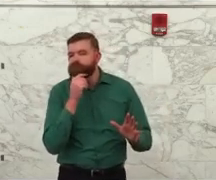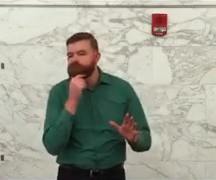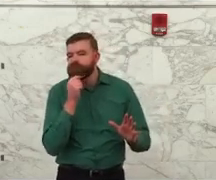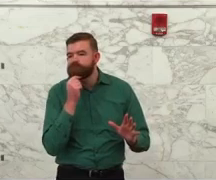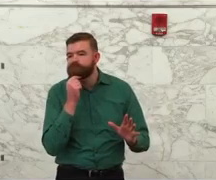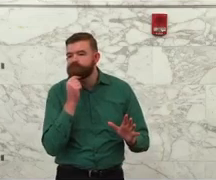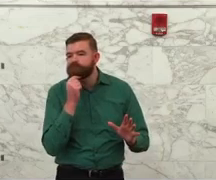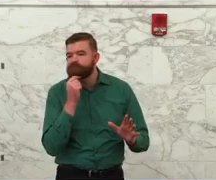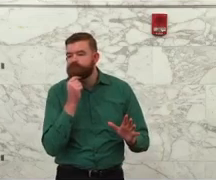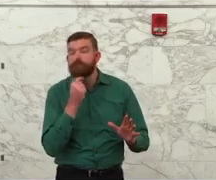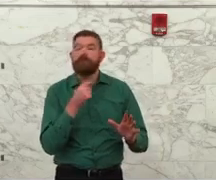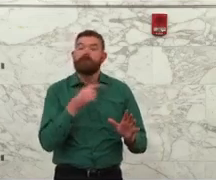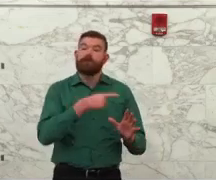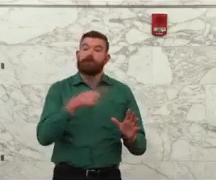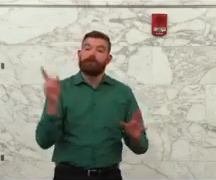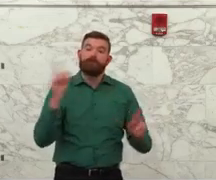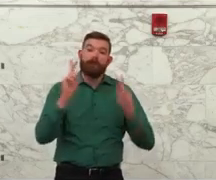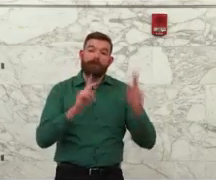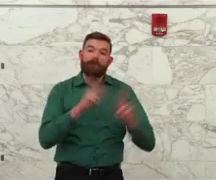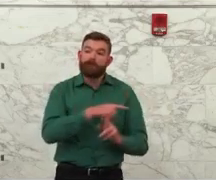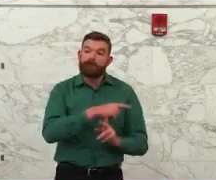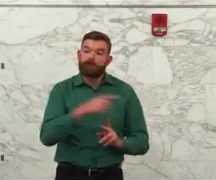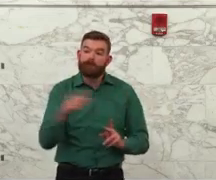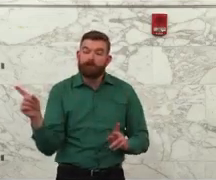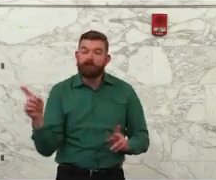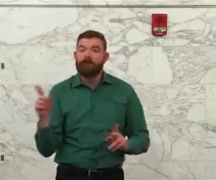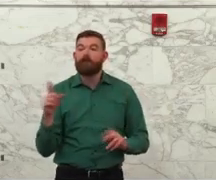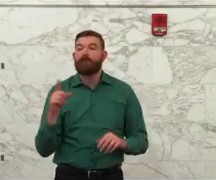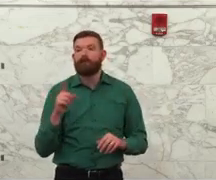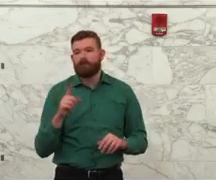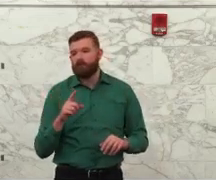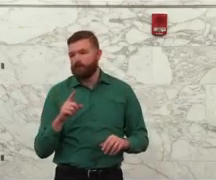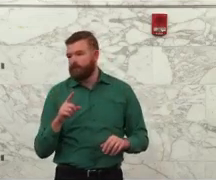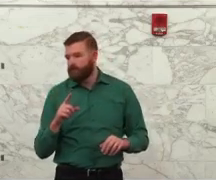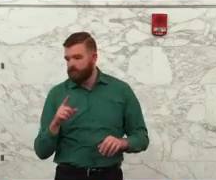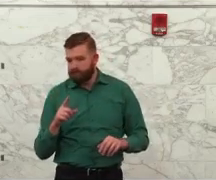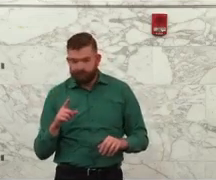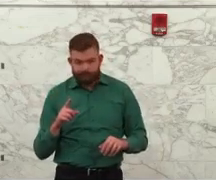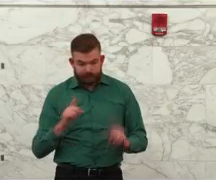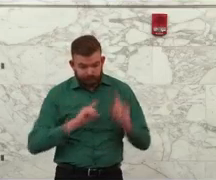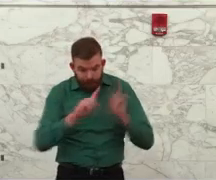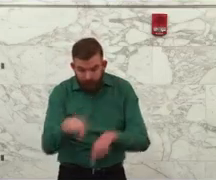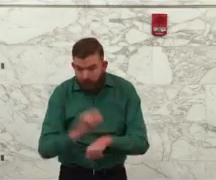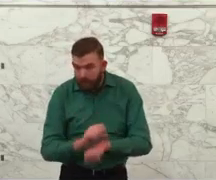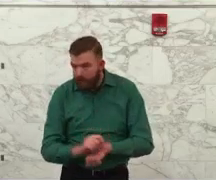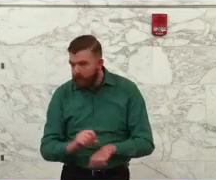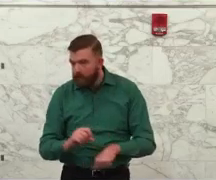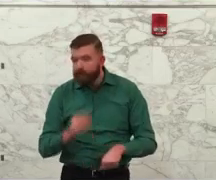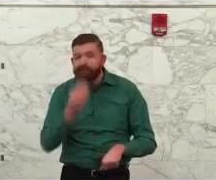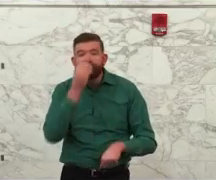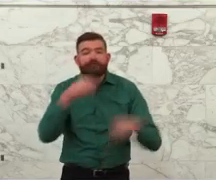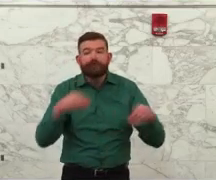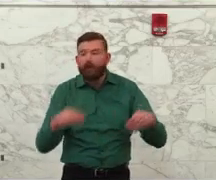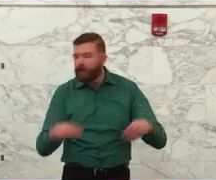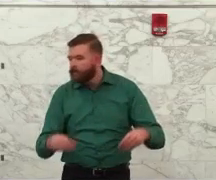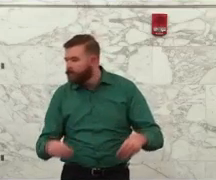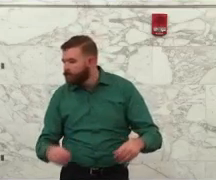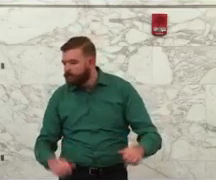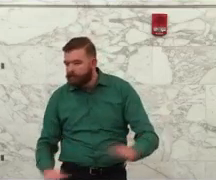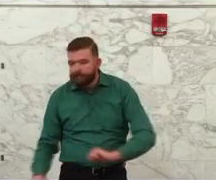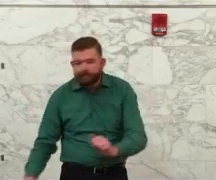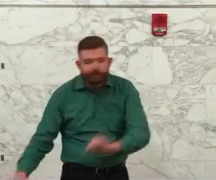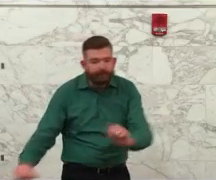and also hygiene of surfaces. We had this discussion the other day about a regular wiping down with proper disinfectants,